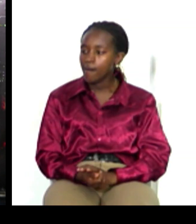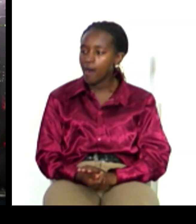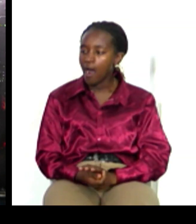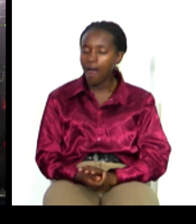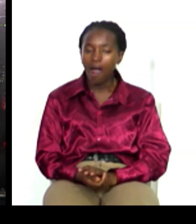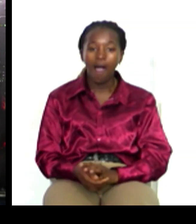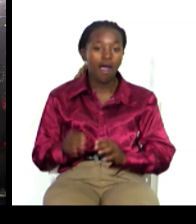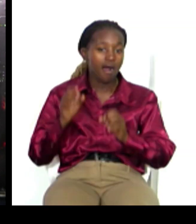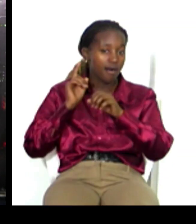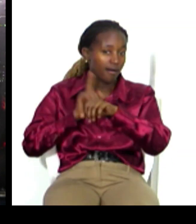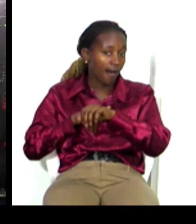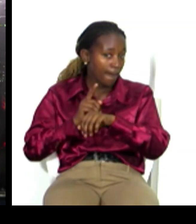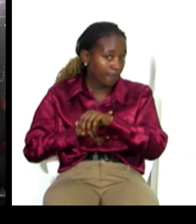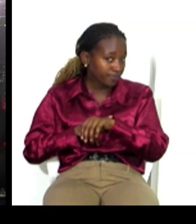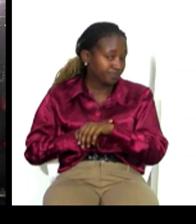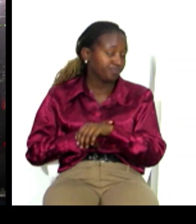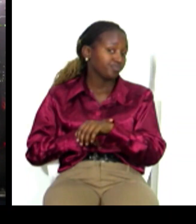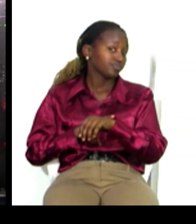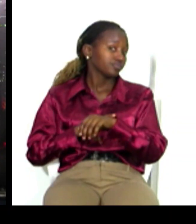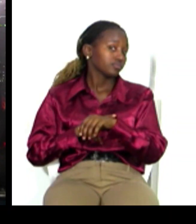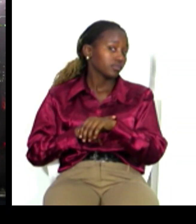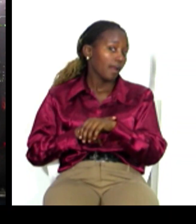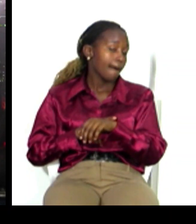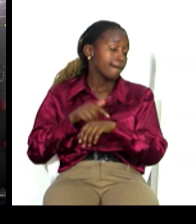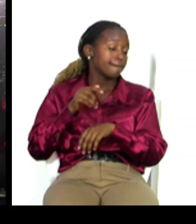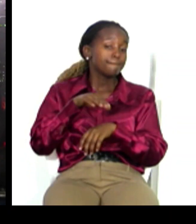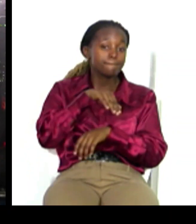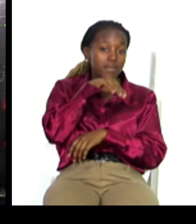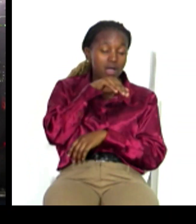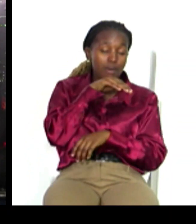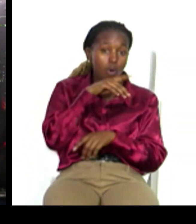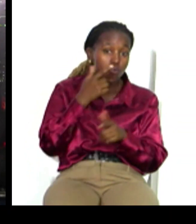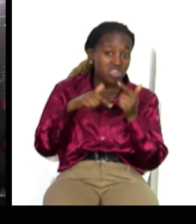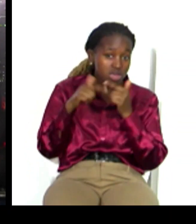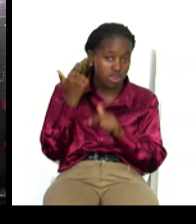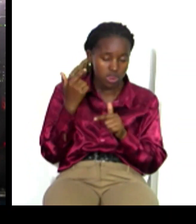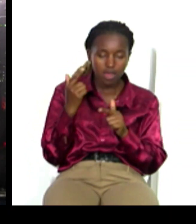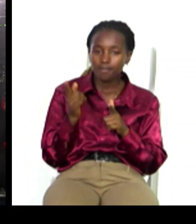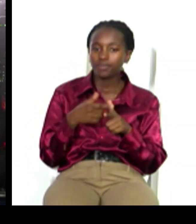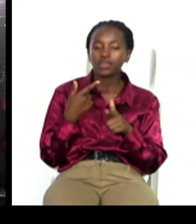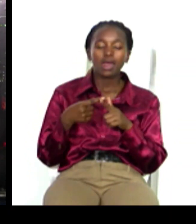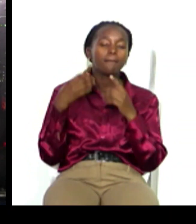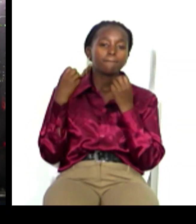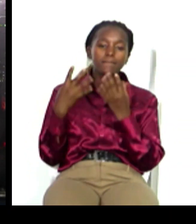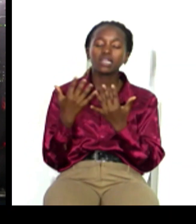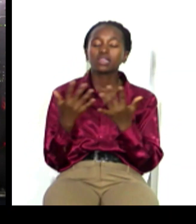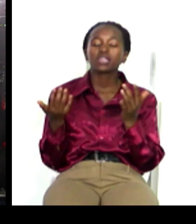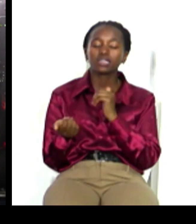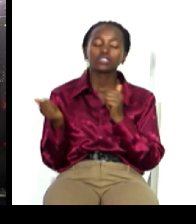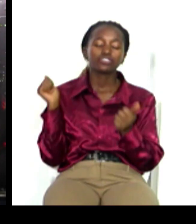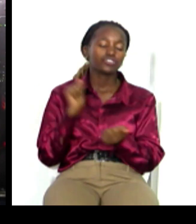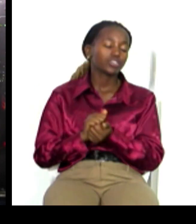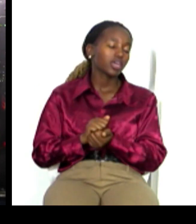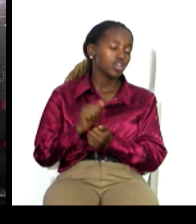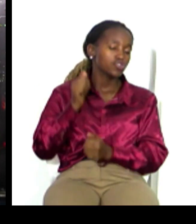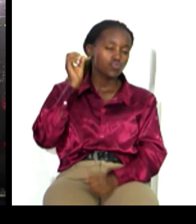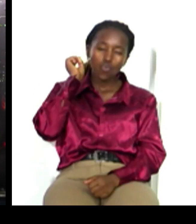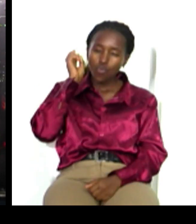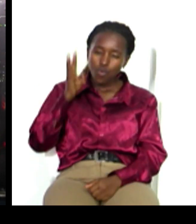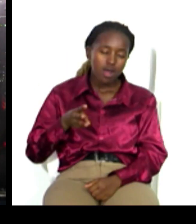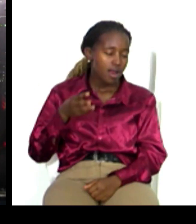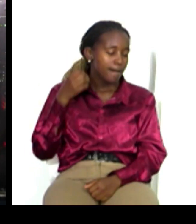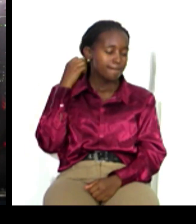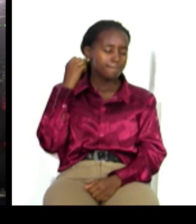The time that Baba akishachukua AU seat, so many things are going to change. So many things, even